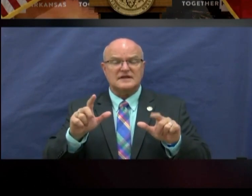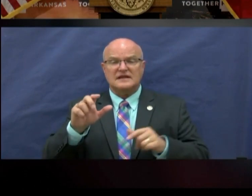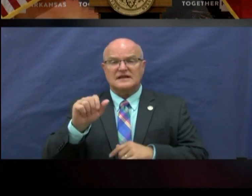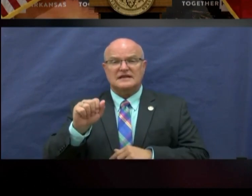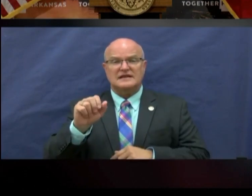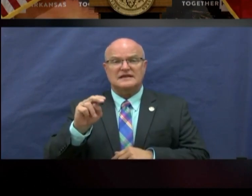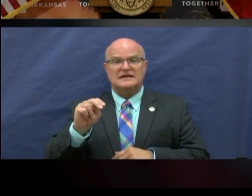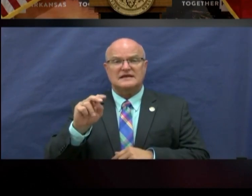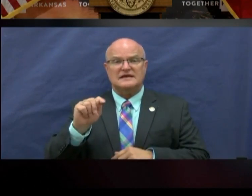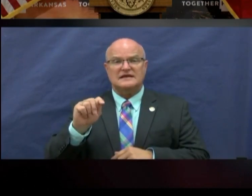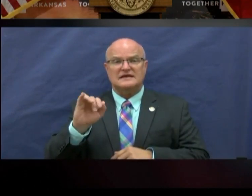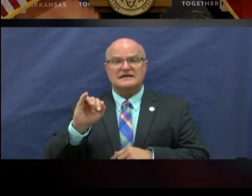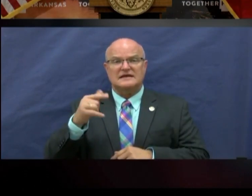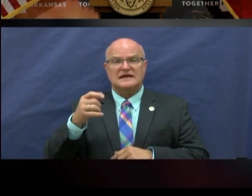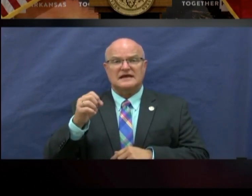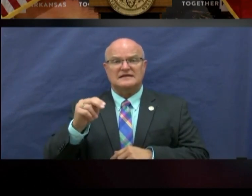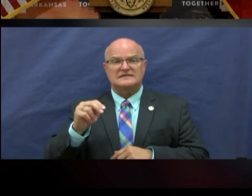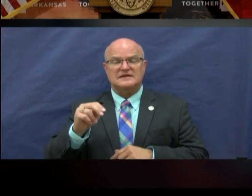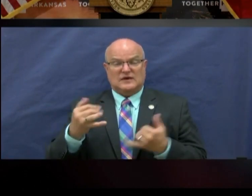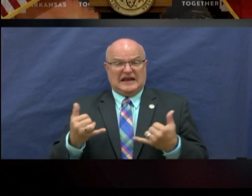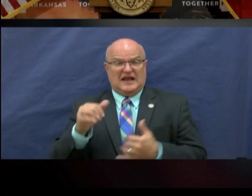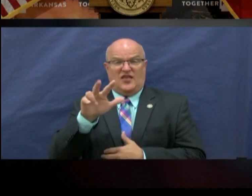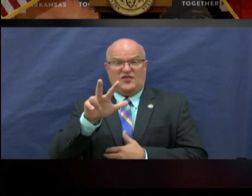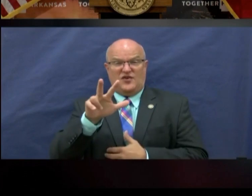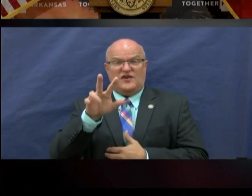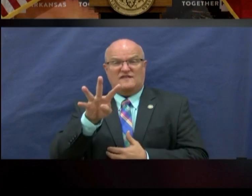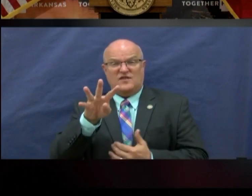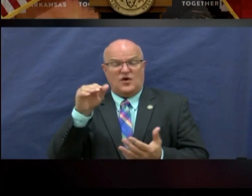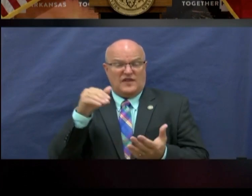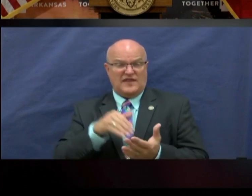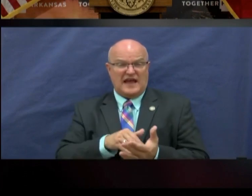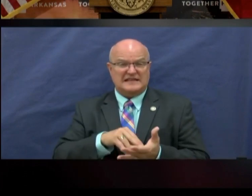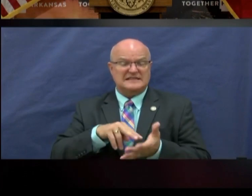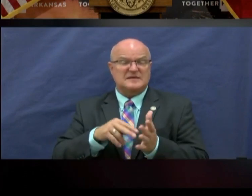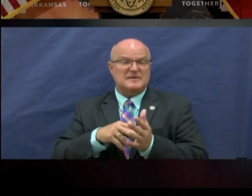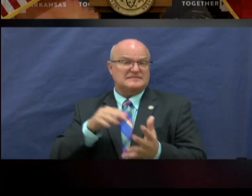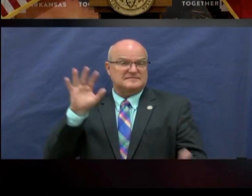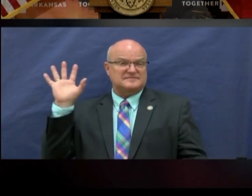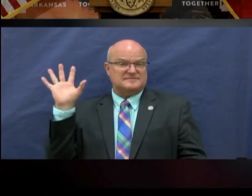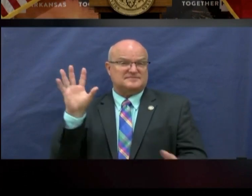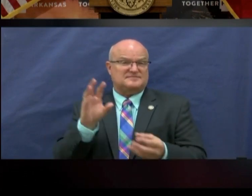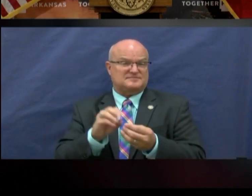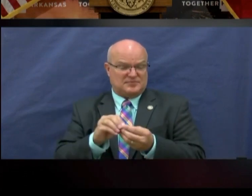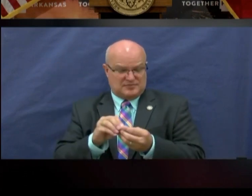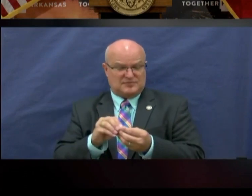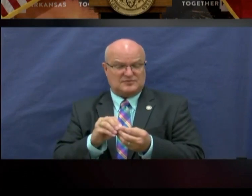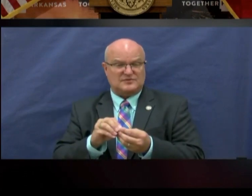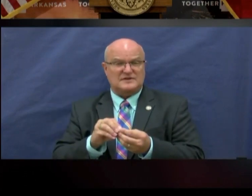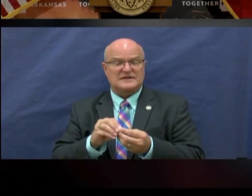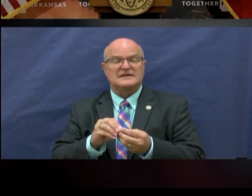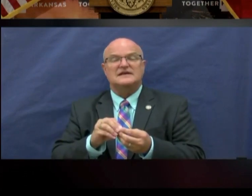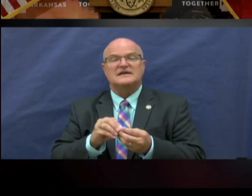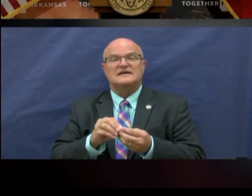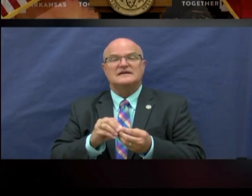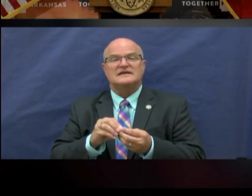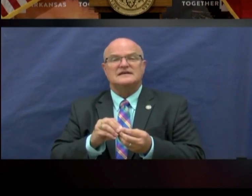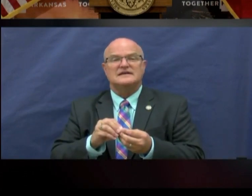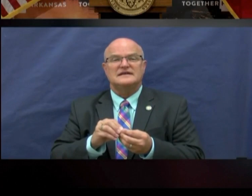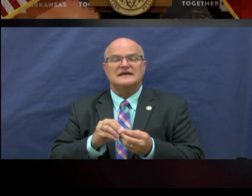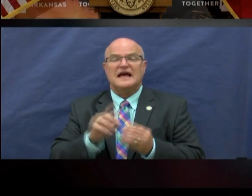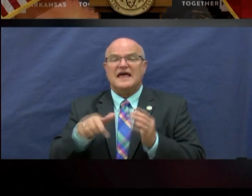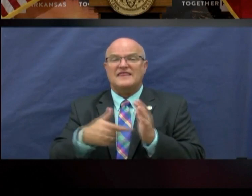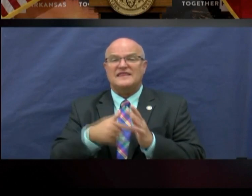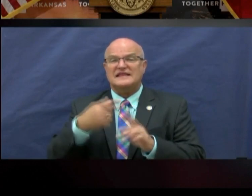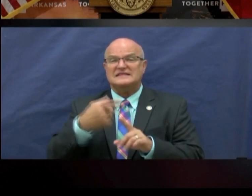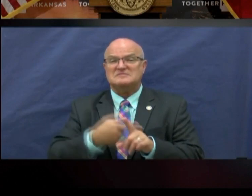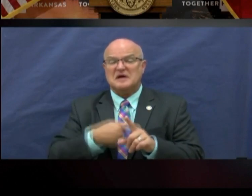antigen test, we have 34,000, and which means that you combine our antigen testing and our PCR testing. This month,